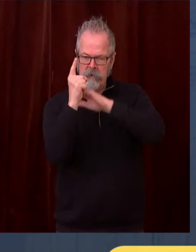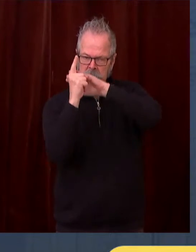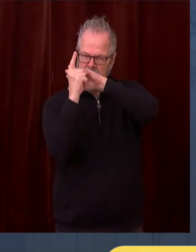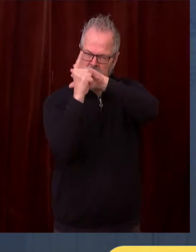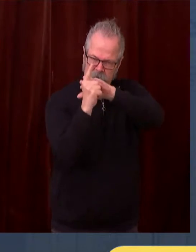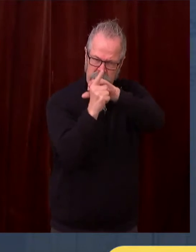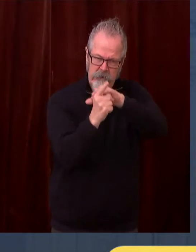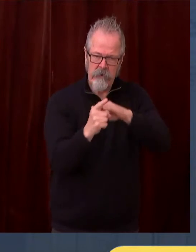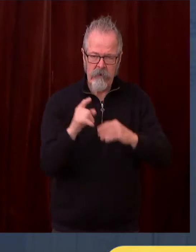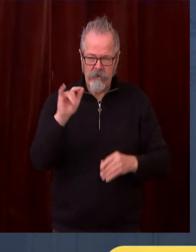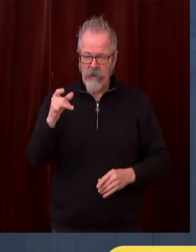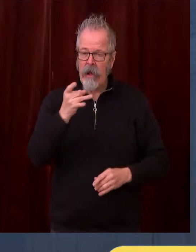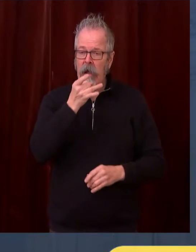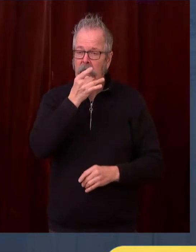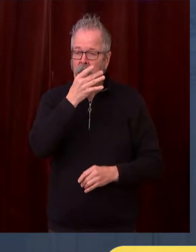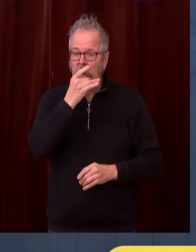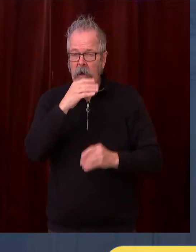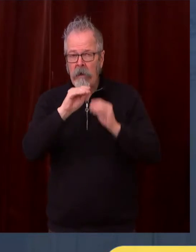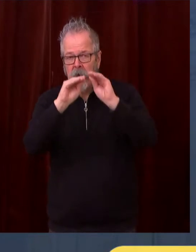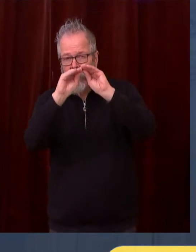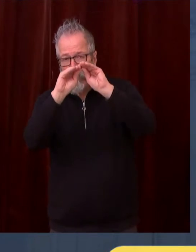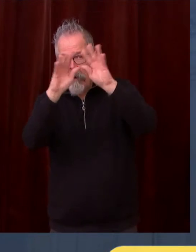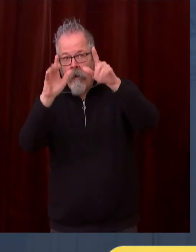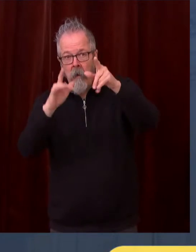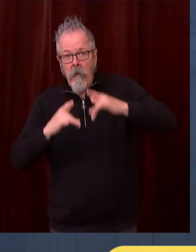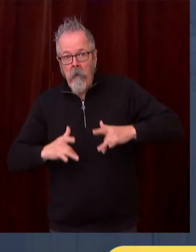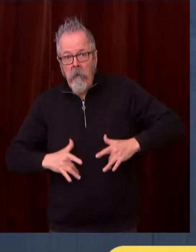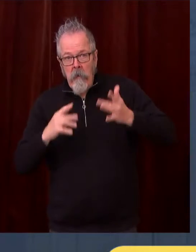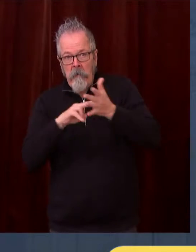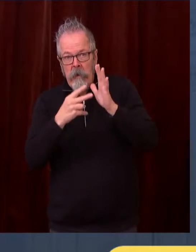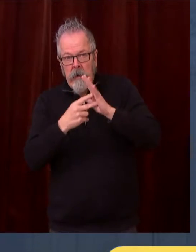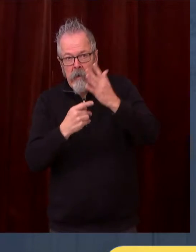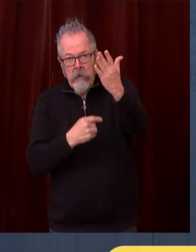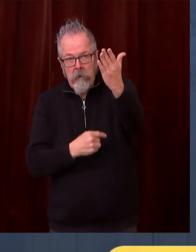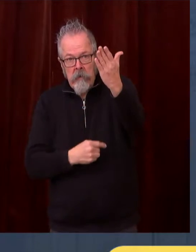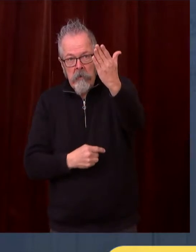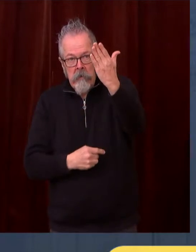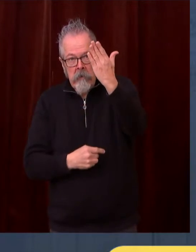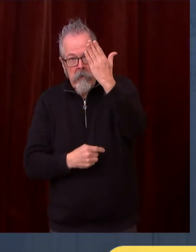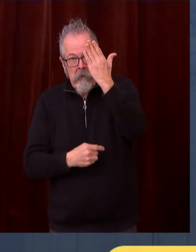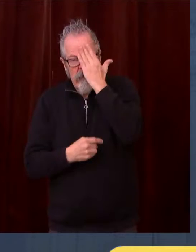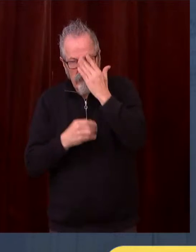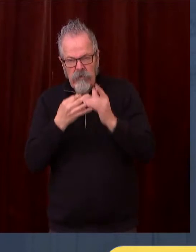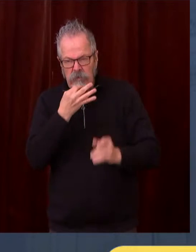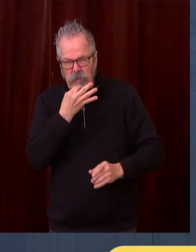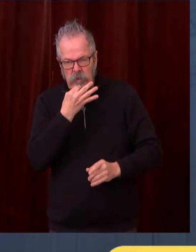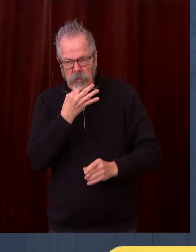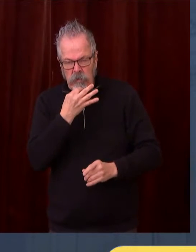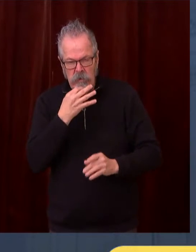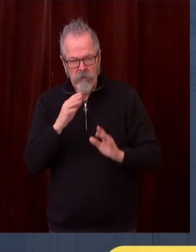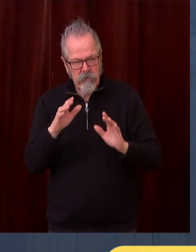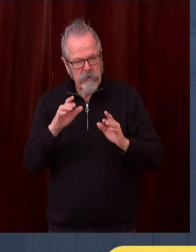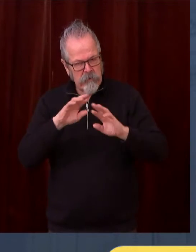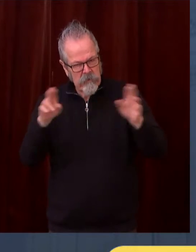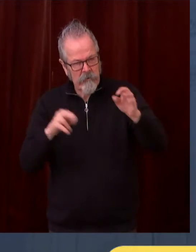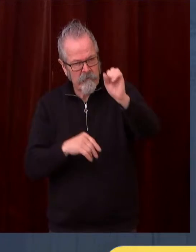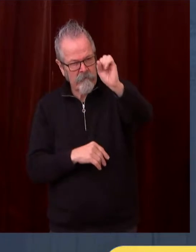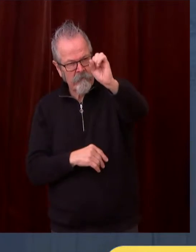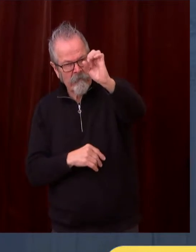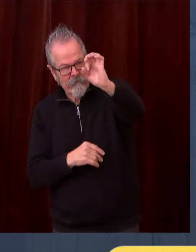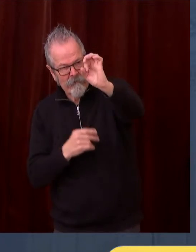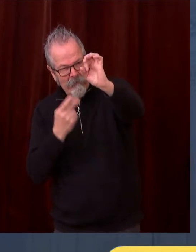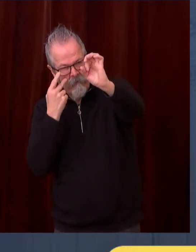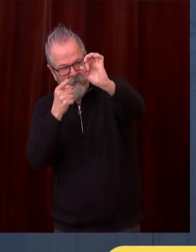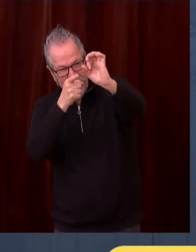vaccine development over the past few months. And after reviewing data from the Pfizer-BioNTech Phase